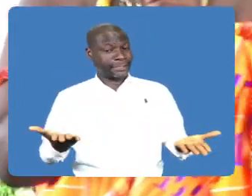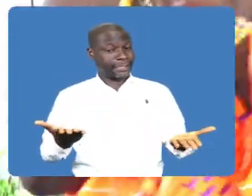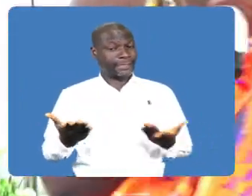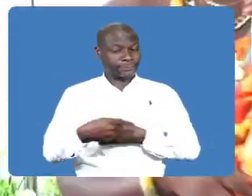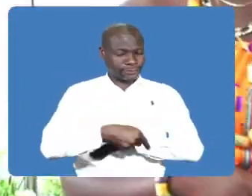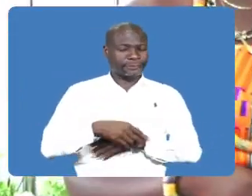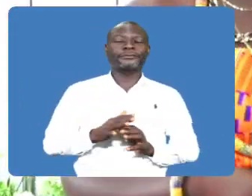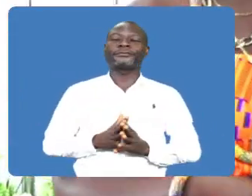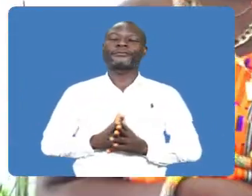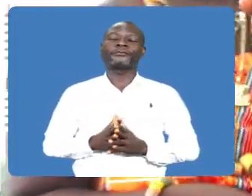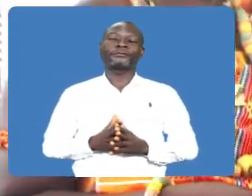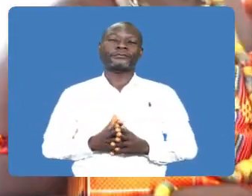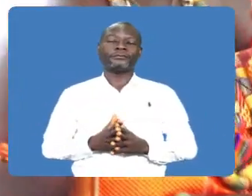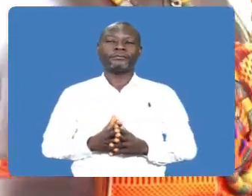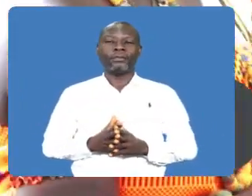to us today.